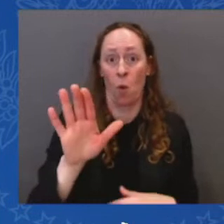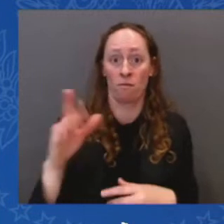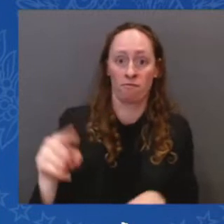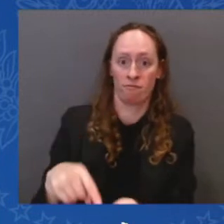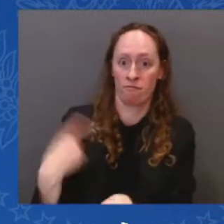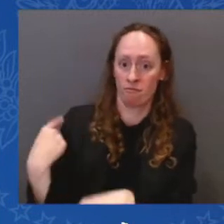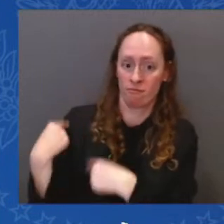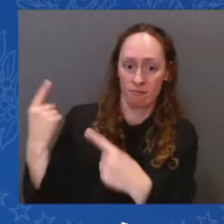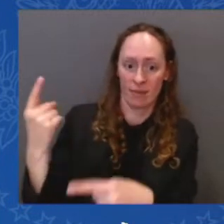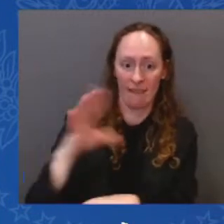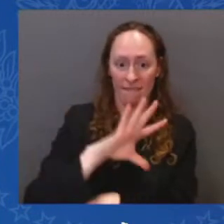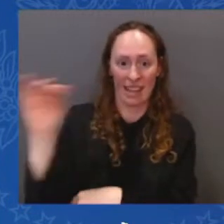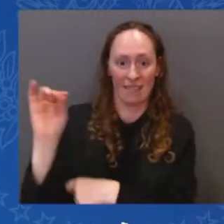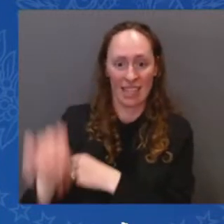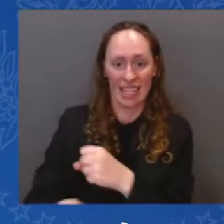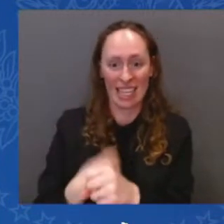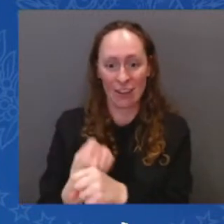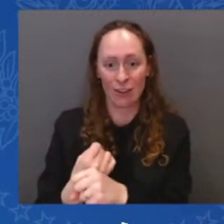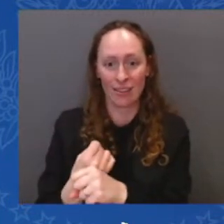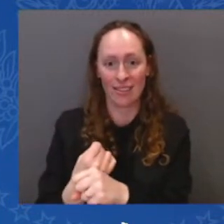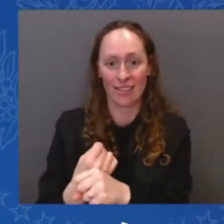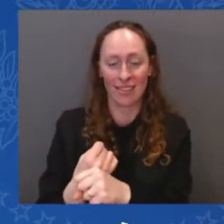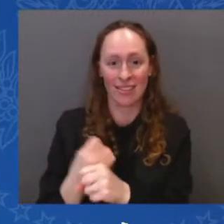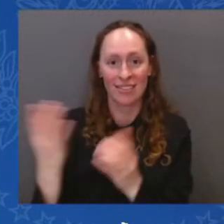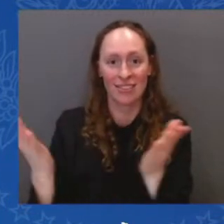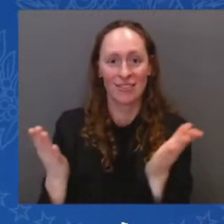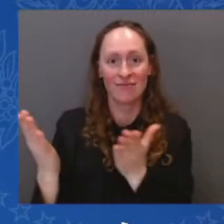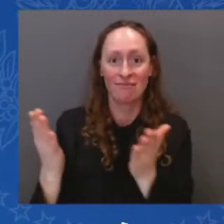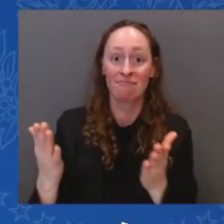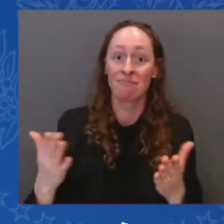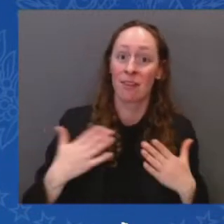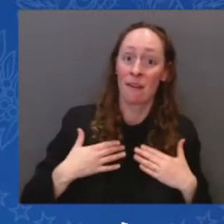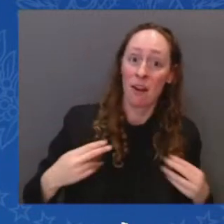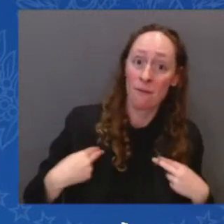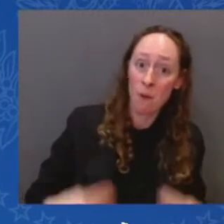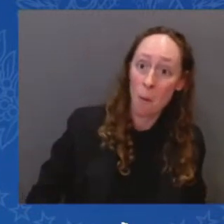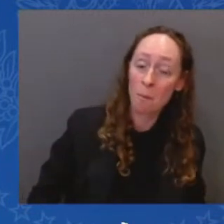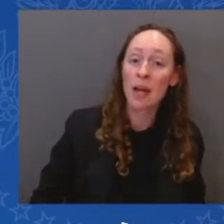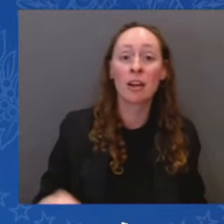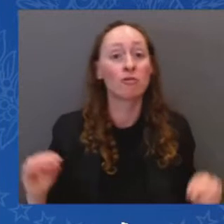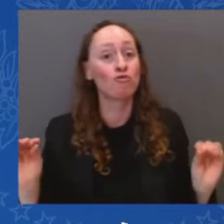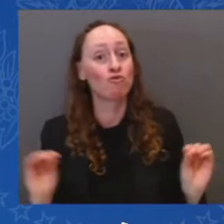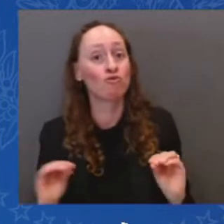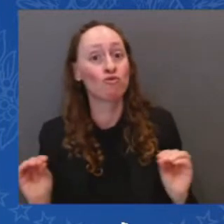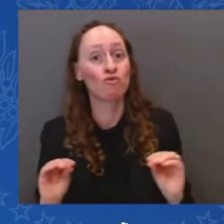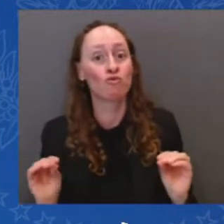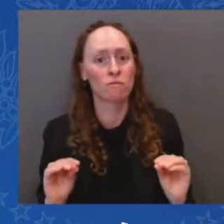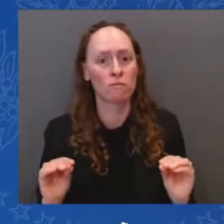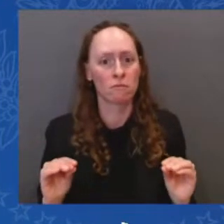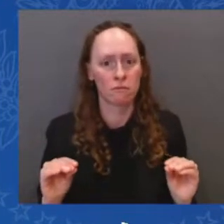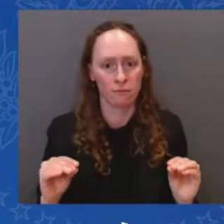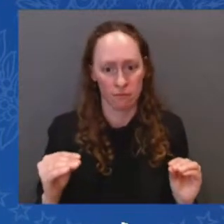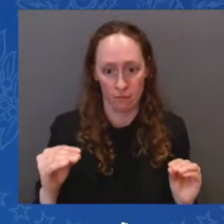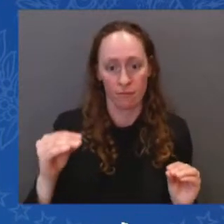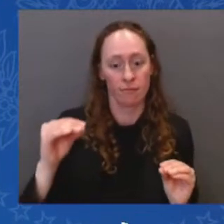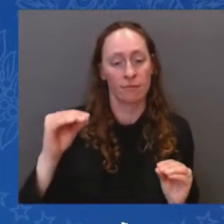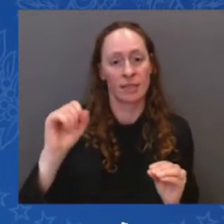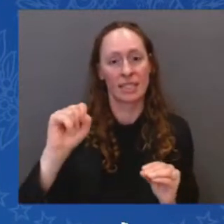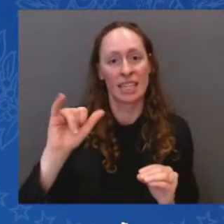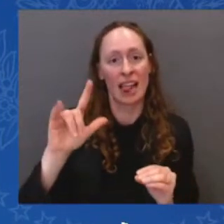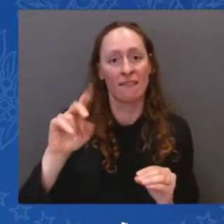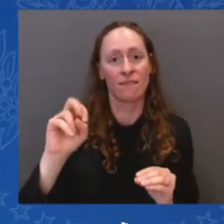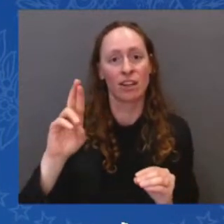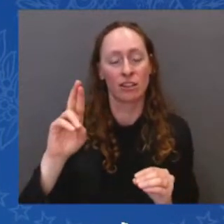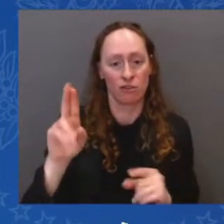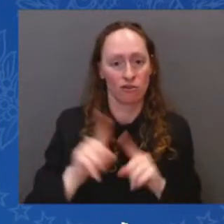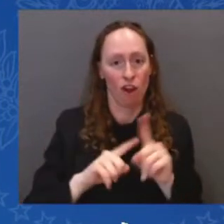uniform. A Silver Star recipient, a man of enormous courage, both moral